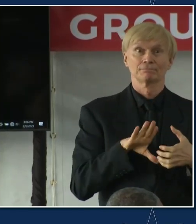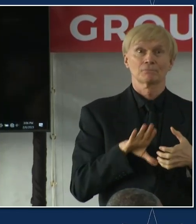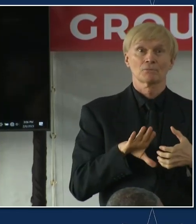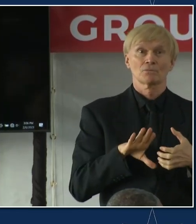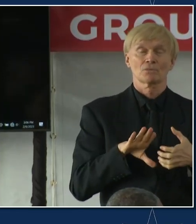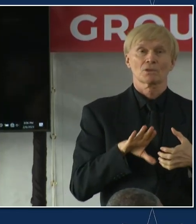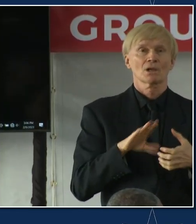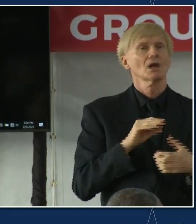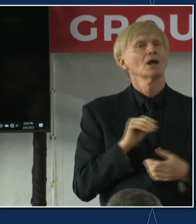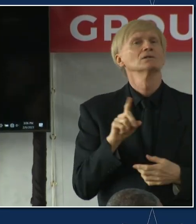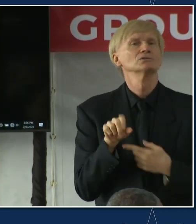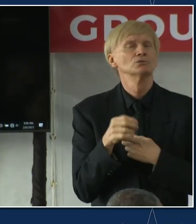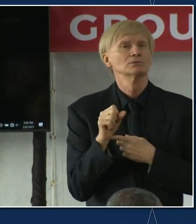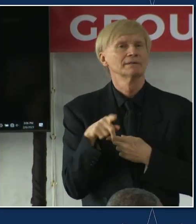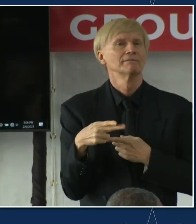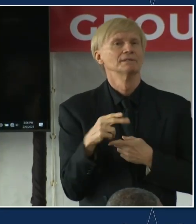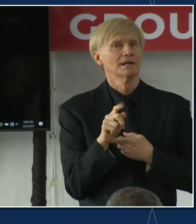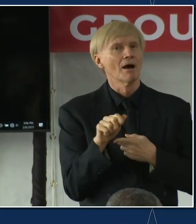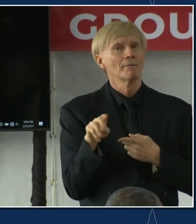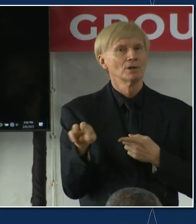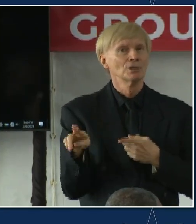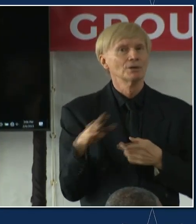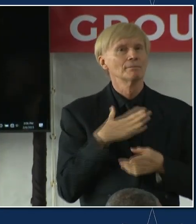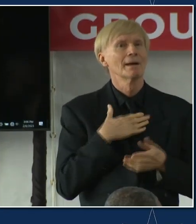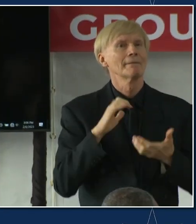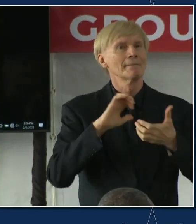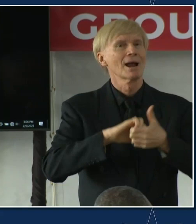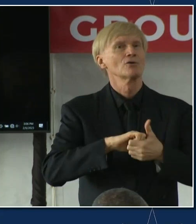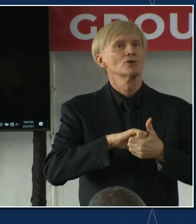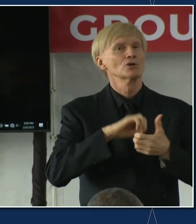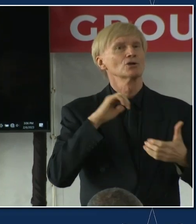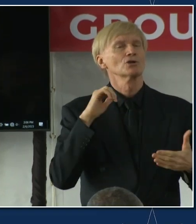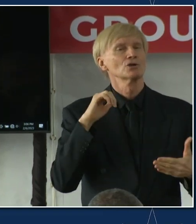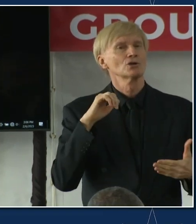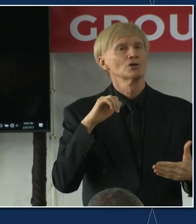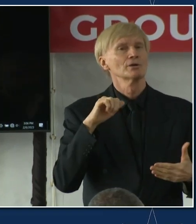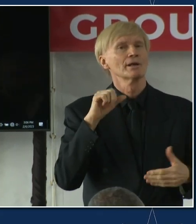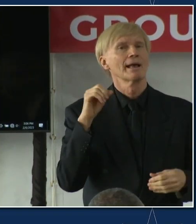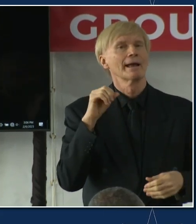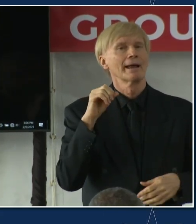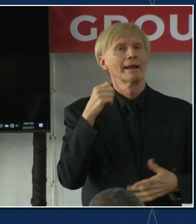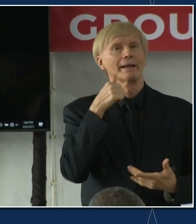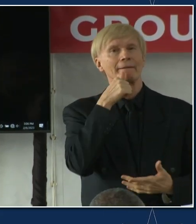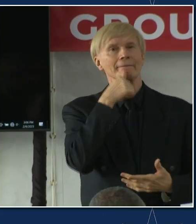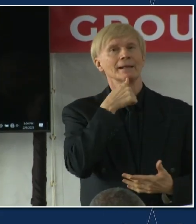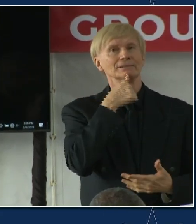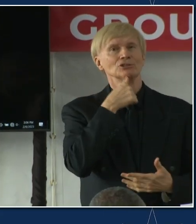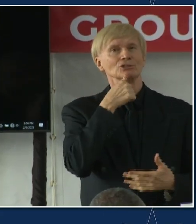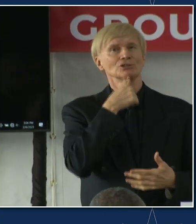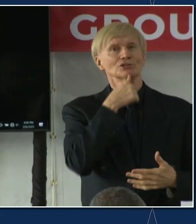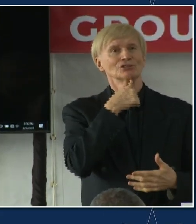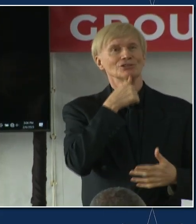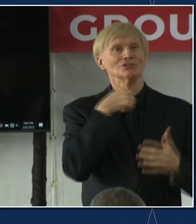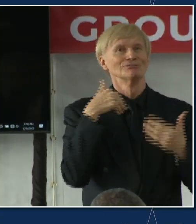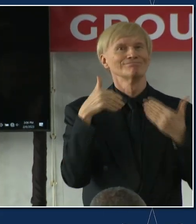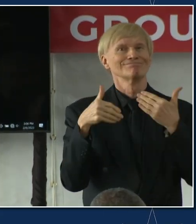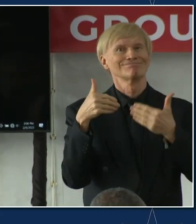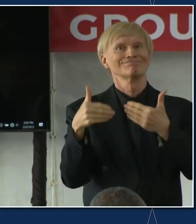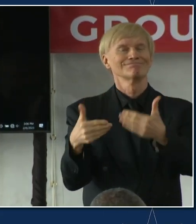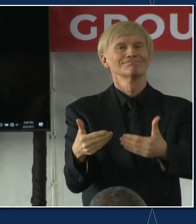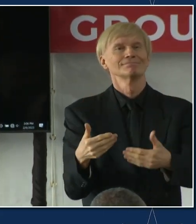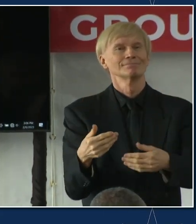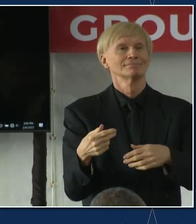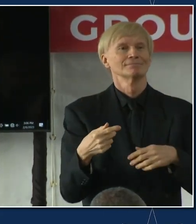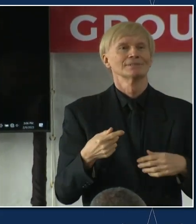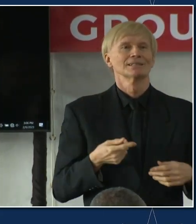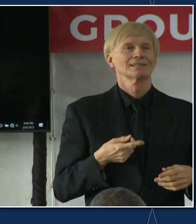To Joseph Daba, my partner and my patient and giving partner, who's kind of the